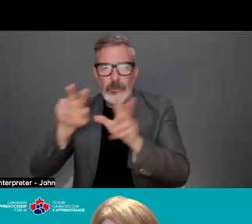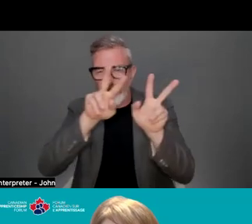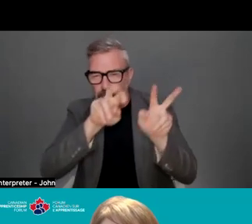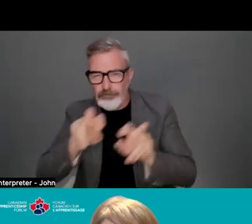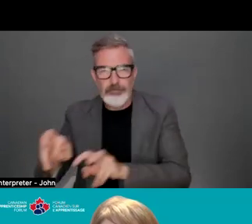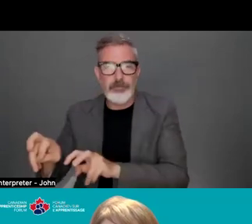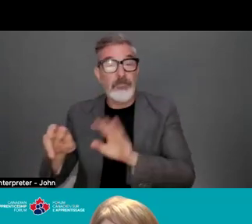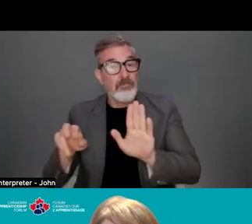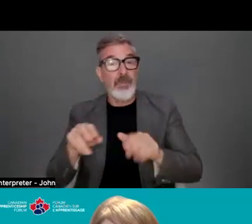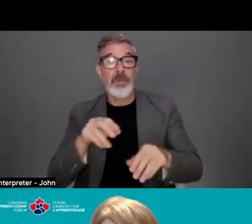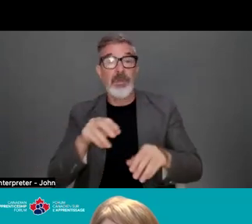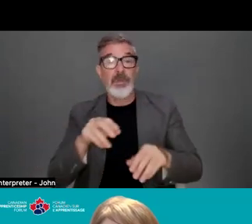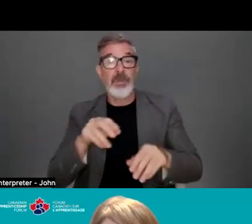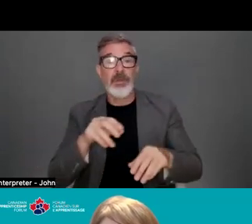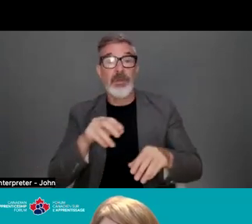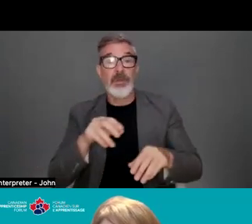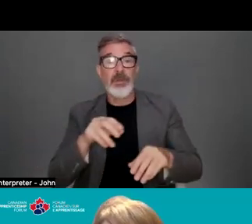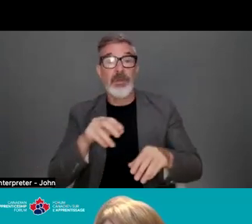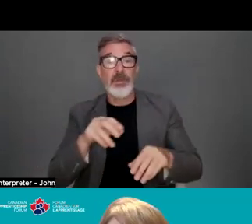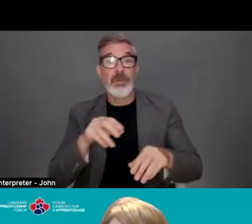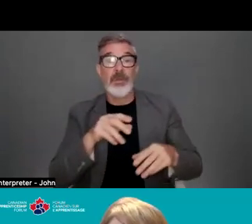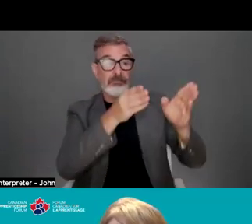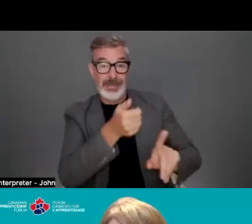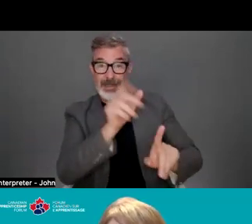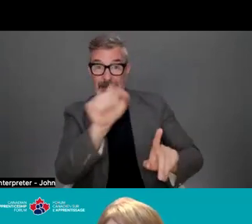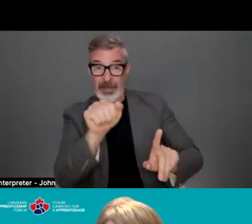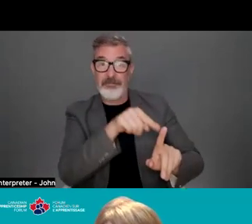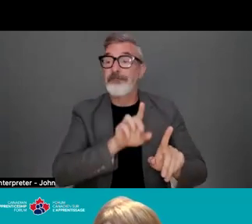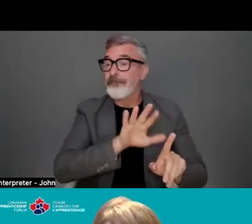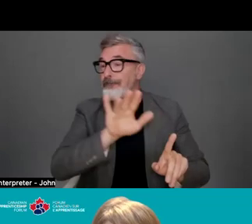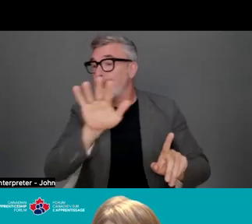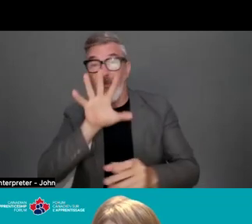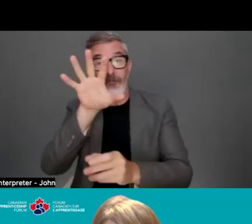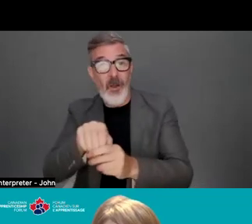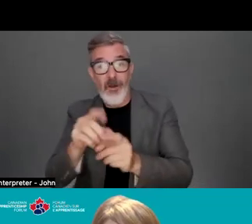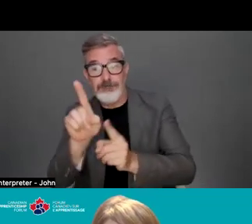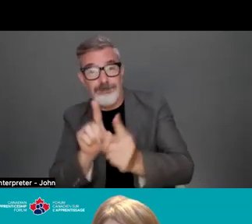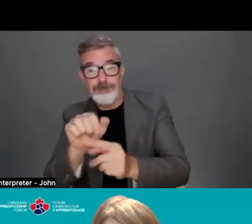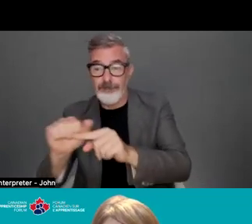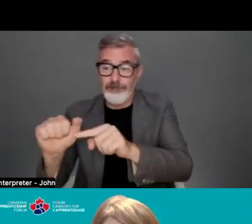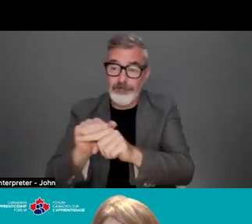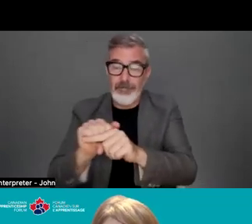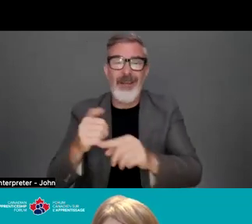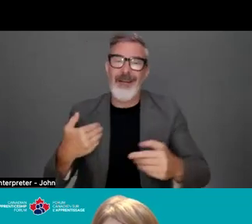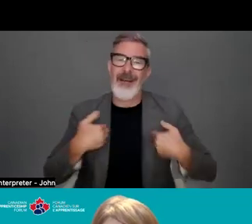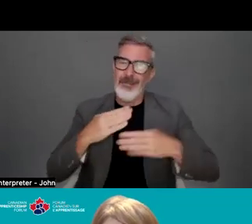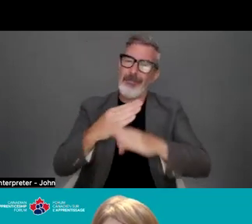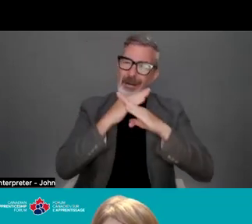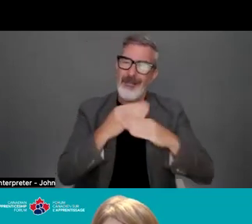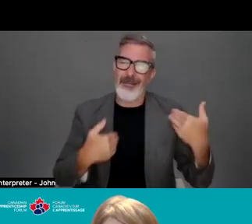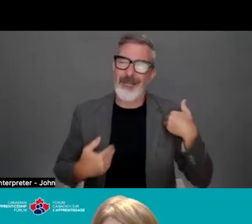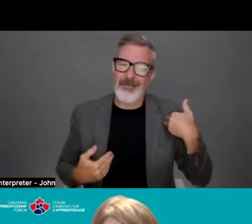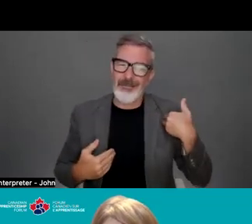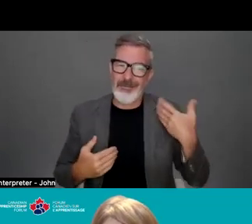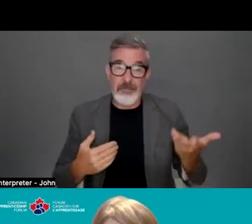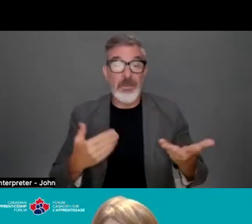apprentices with disabilities do experience barriers. About 13% of youth between the